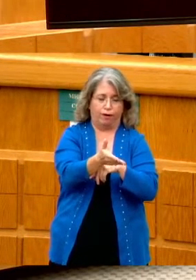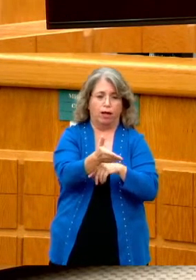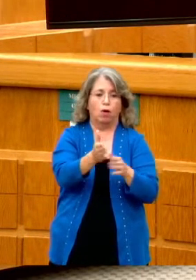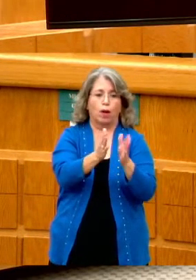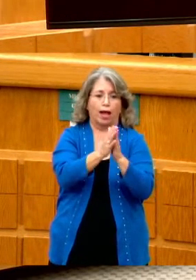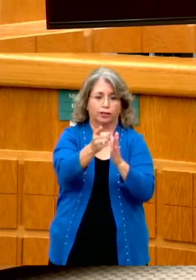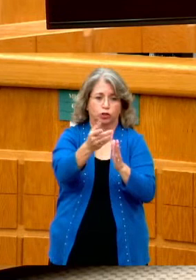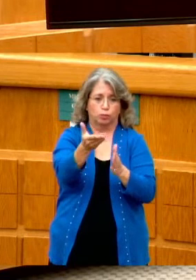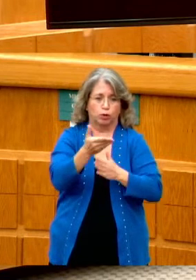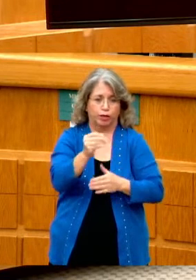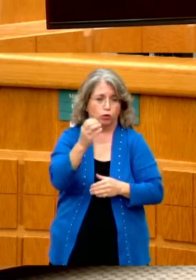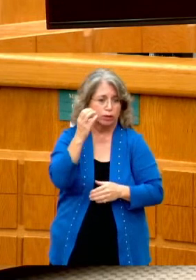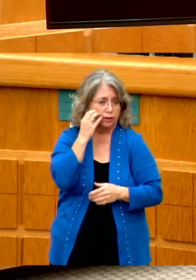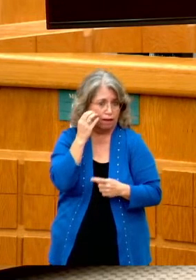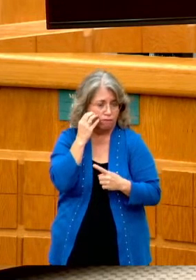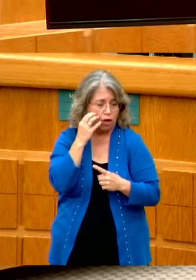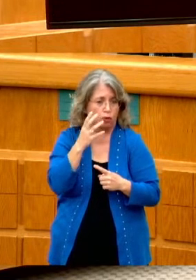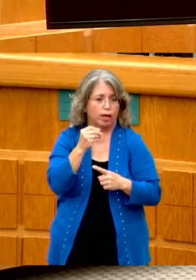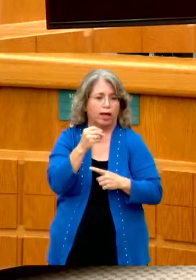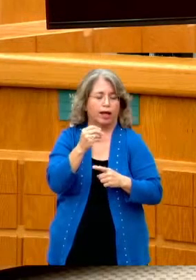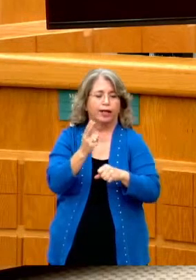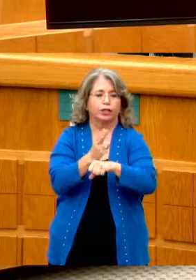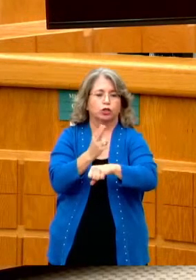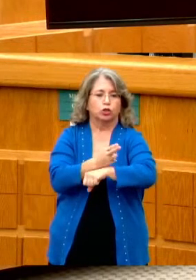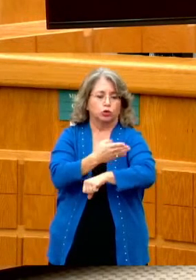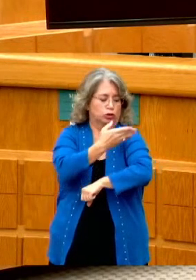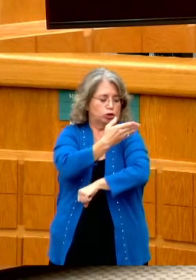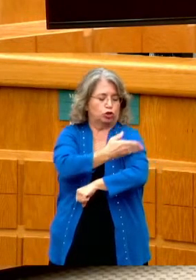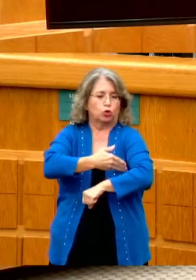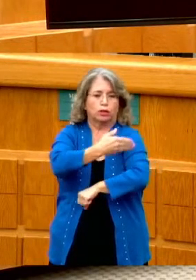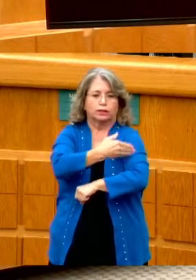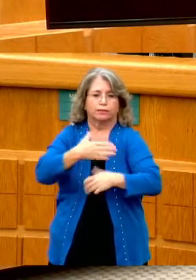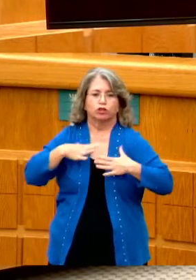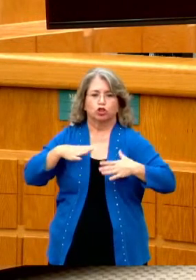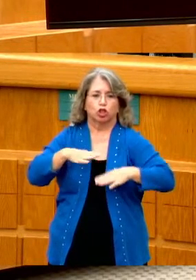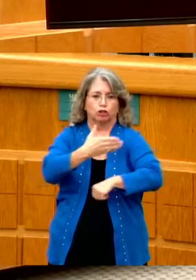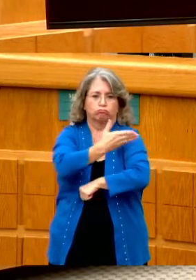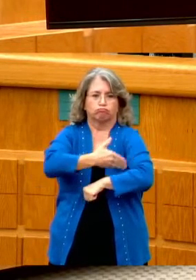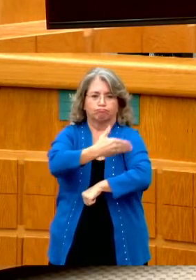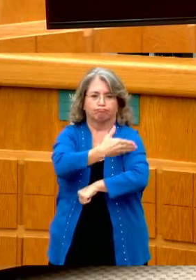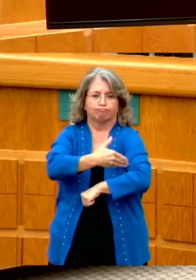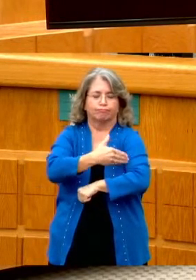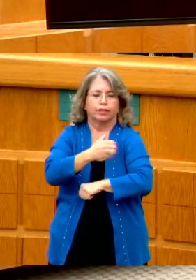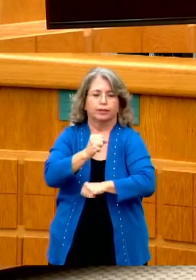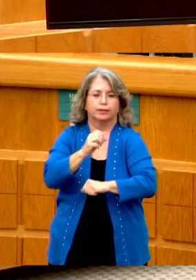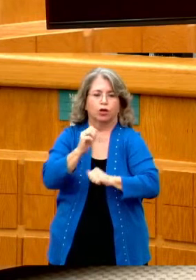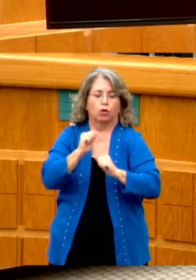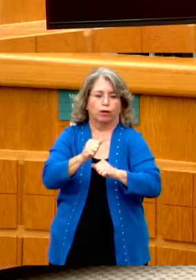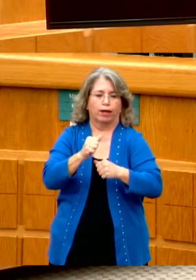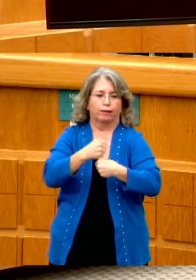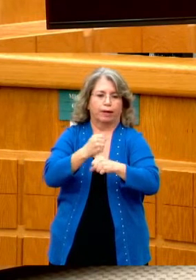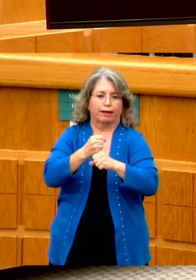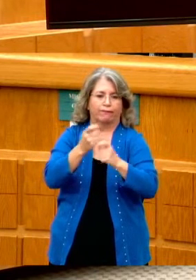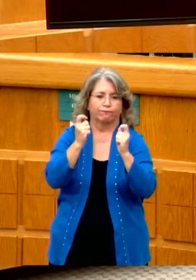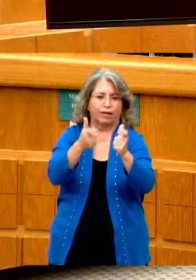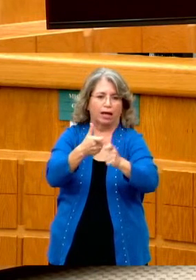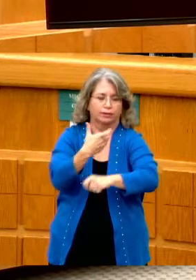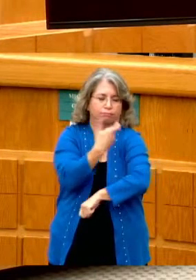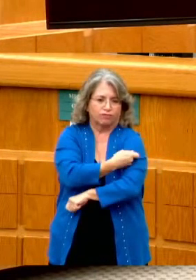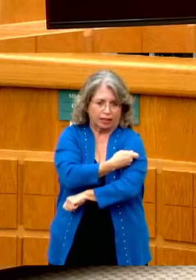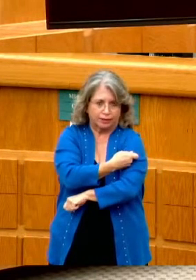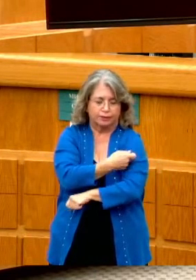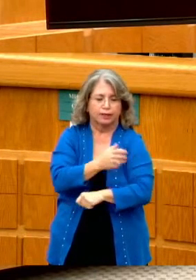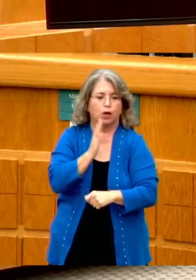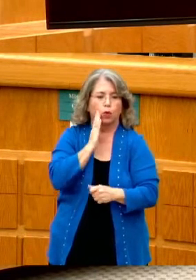phone and a short-sleeve shirt to facilitate the administration of the vaccine, and we will help you register prior